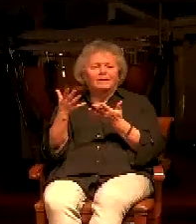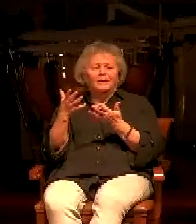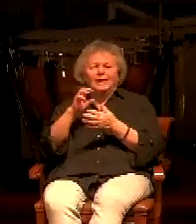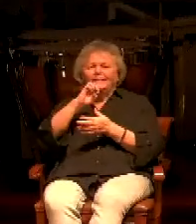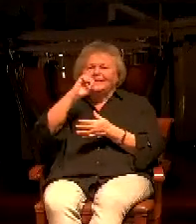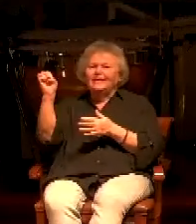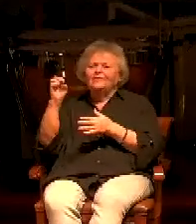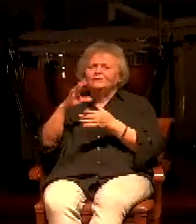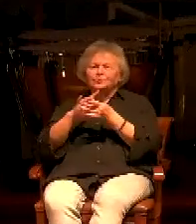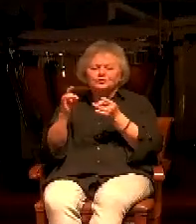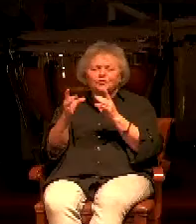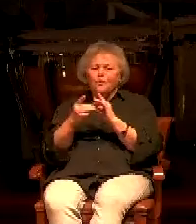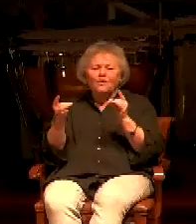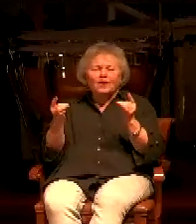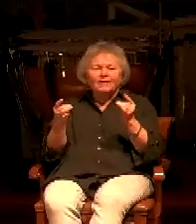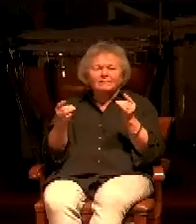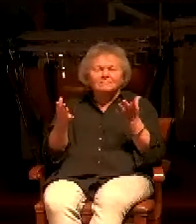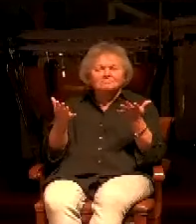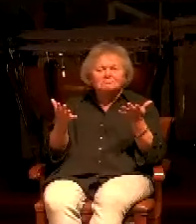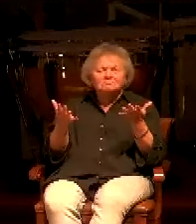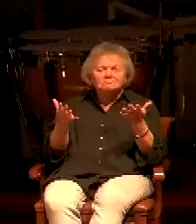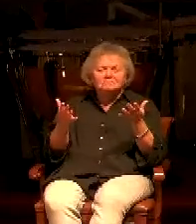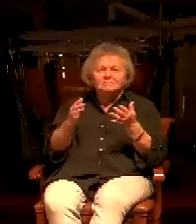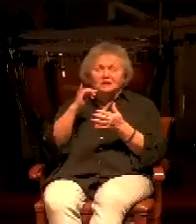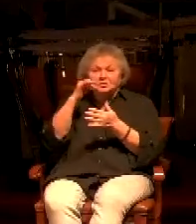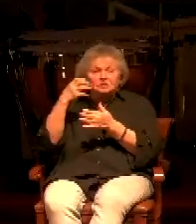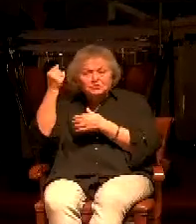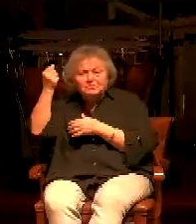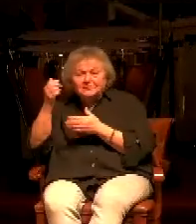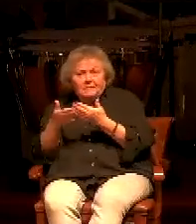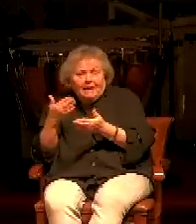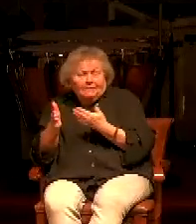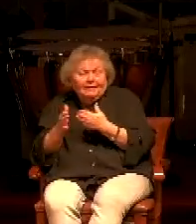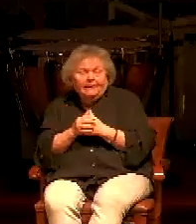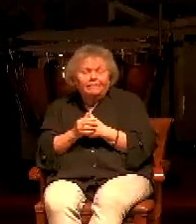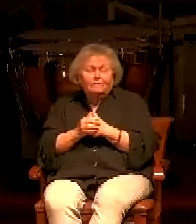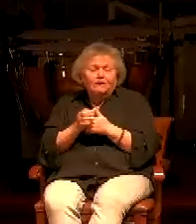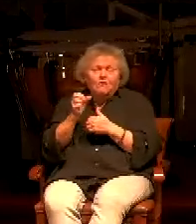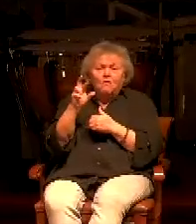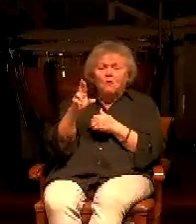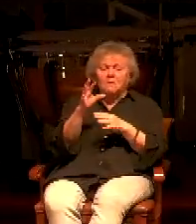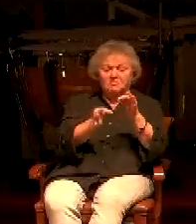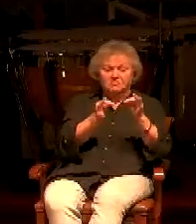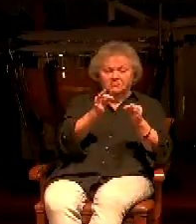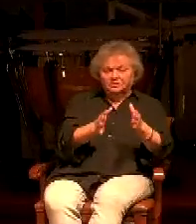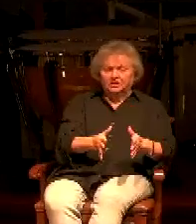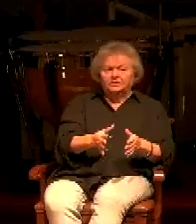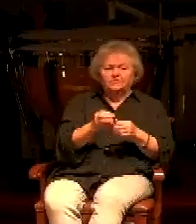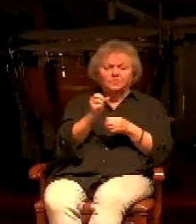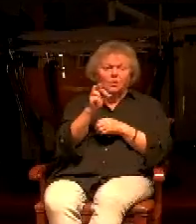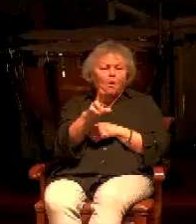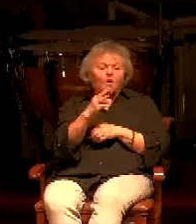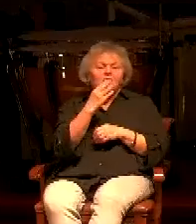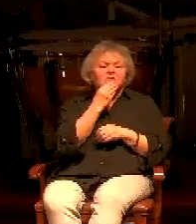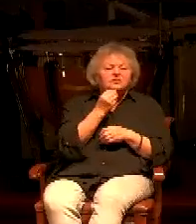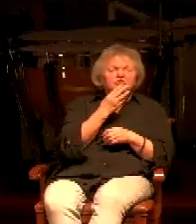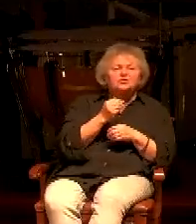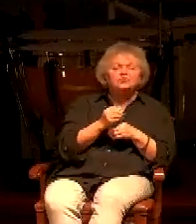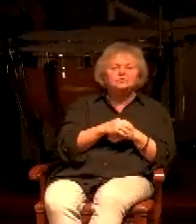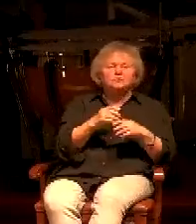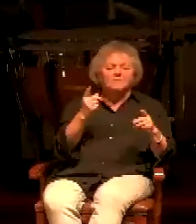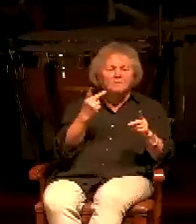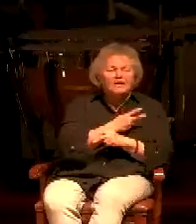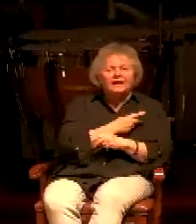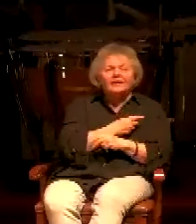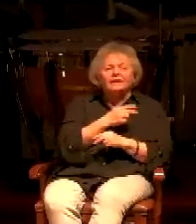Judas or the Roman soldiers. You might say Caiaphas or Ananias or the Jews because they're just mean and evil. But